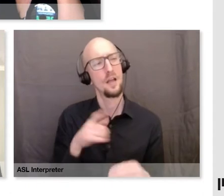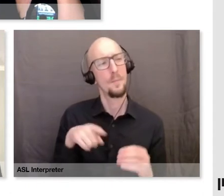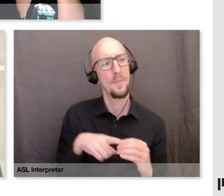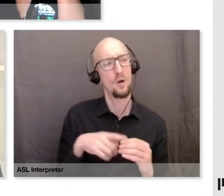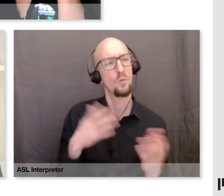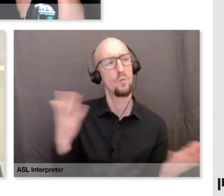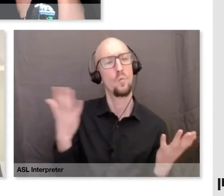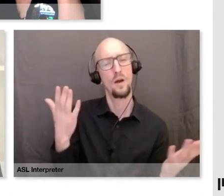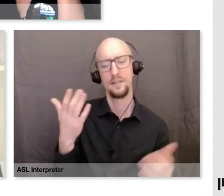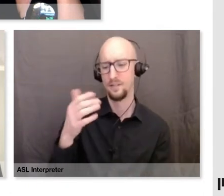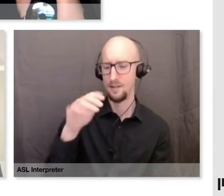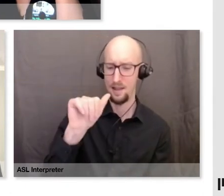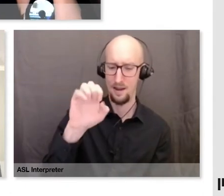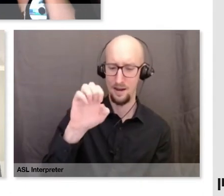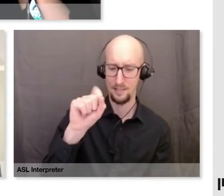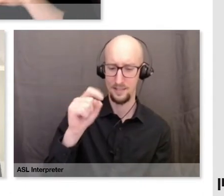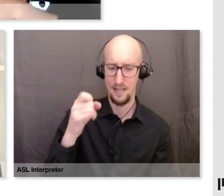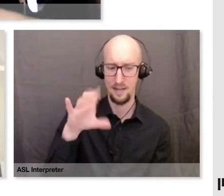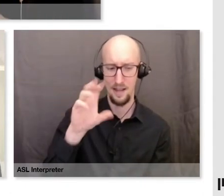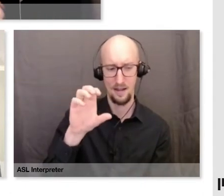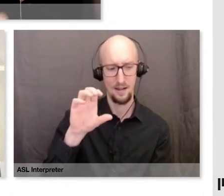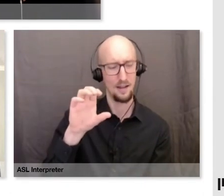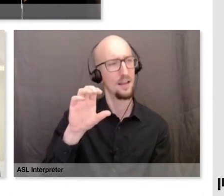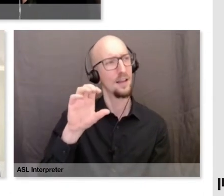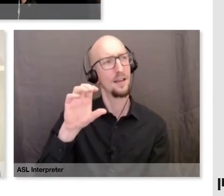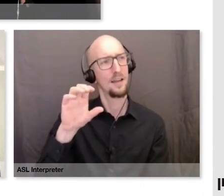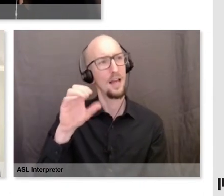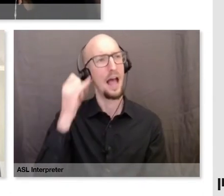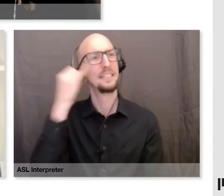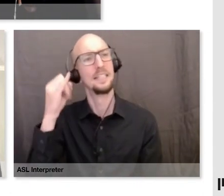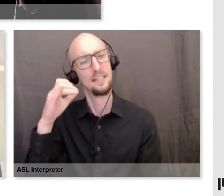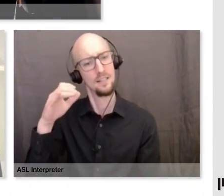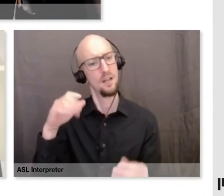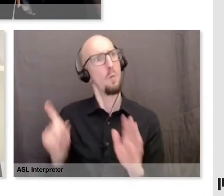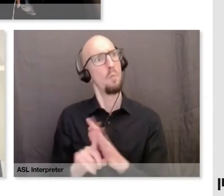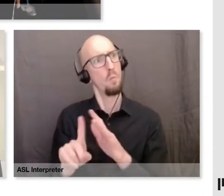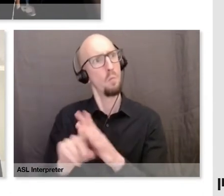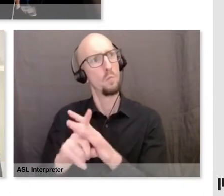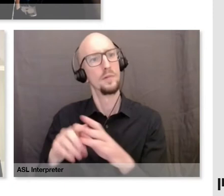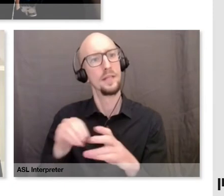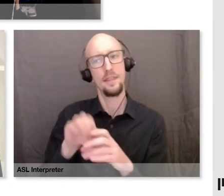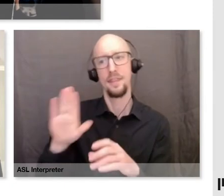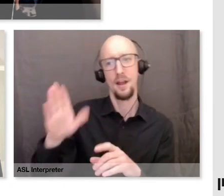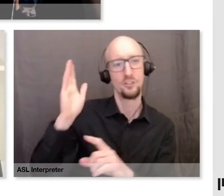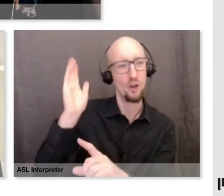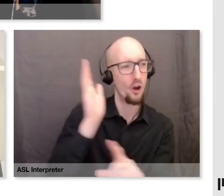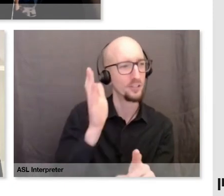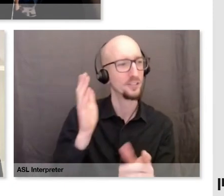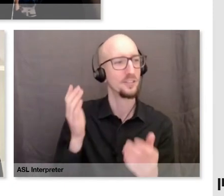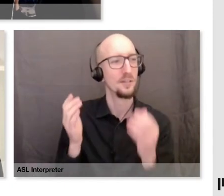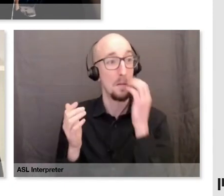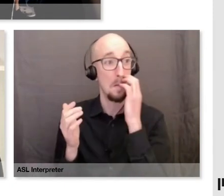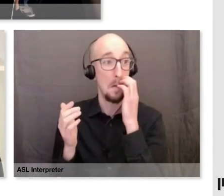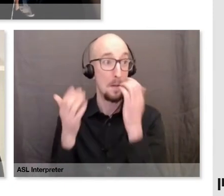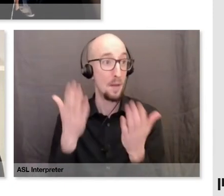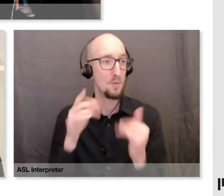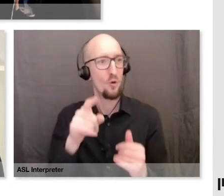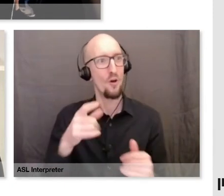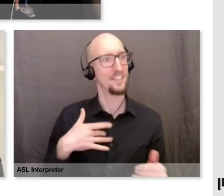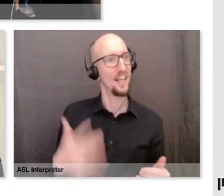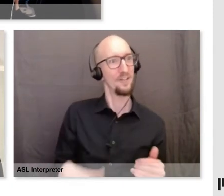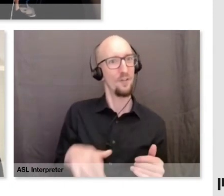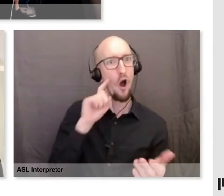trends did you see kind of coursing through the way they presented their talks? What kinds, maybe you have some kind of glitch radar. What kinds